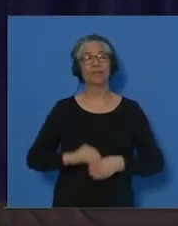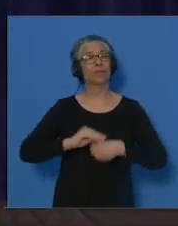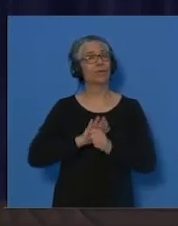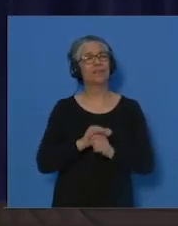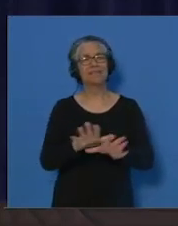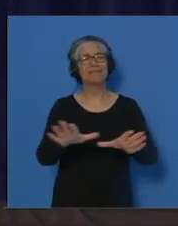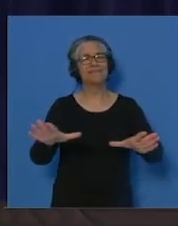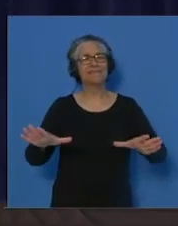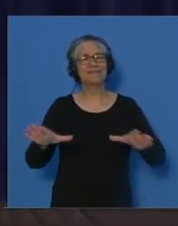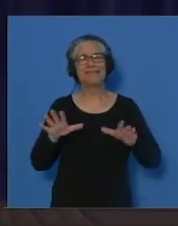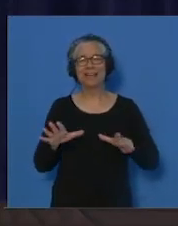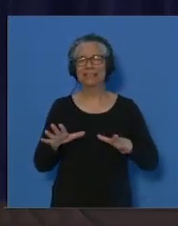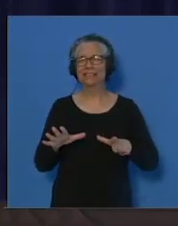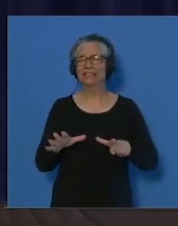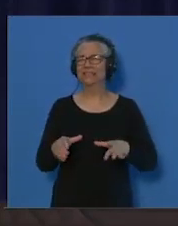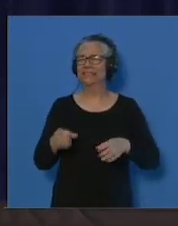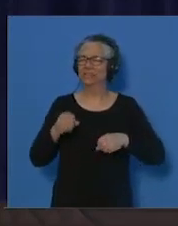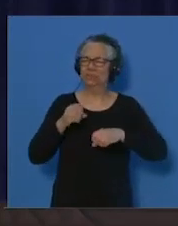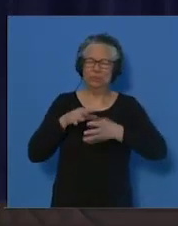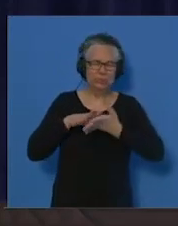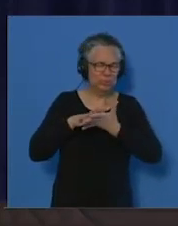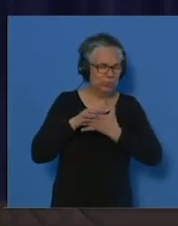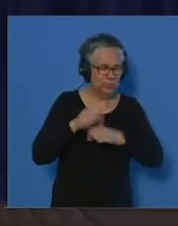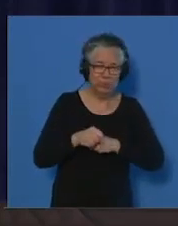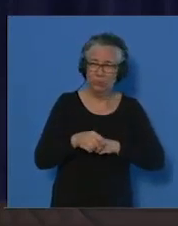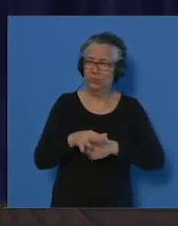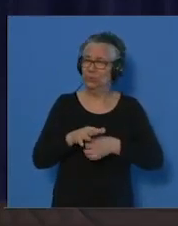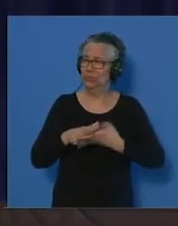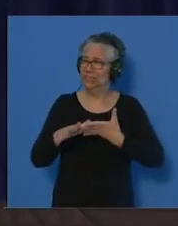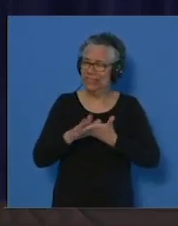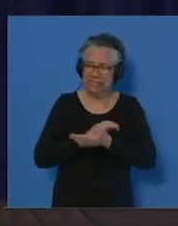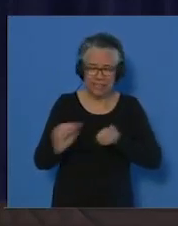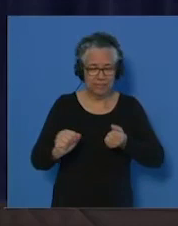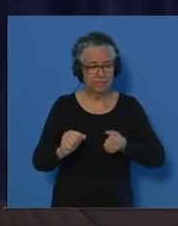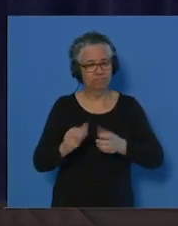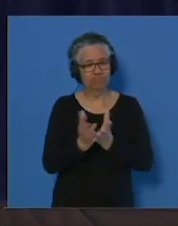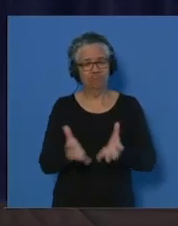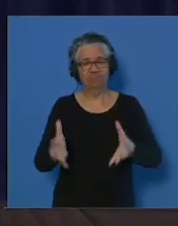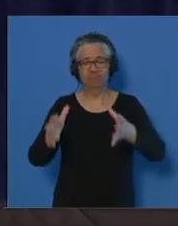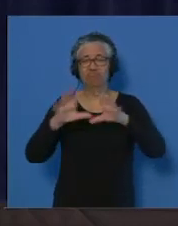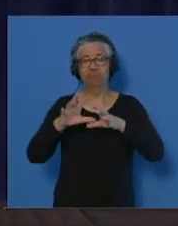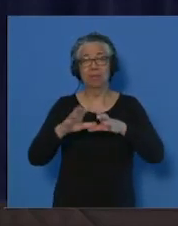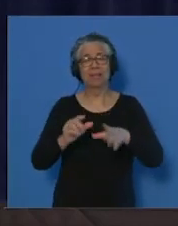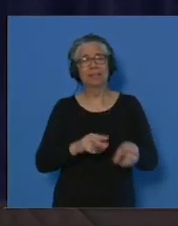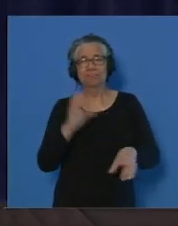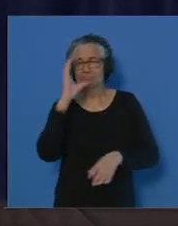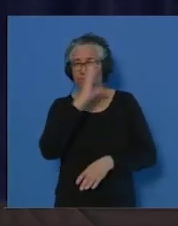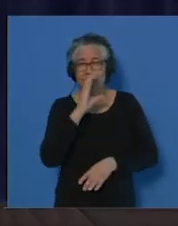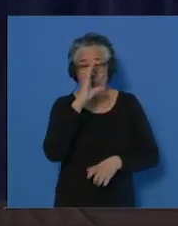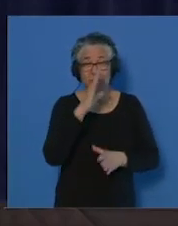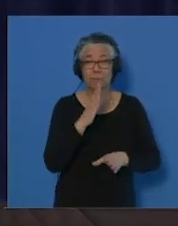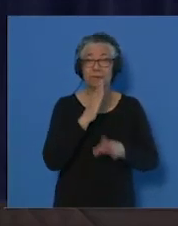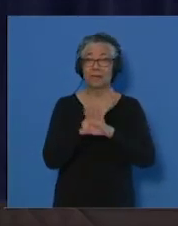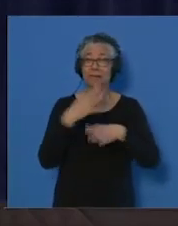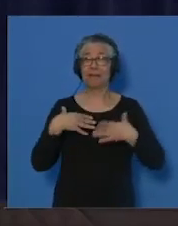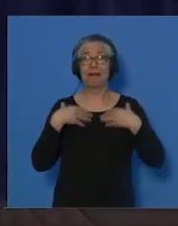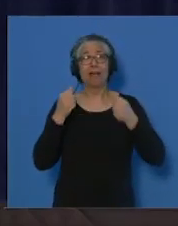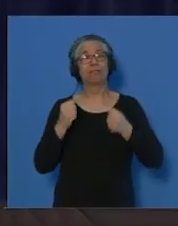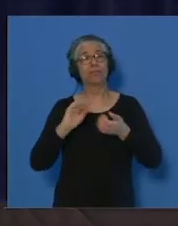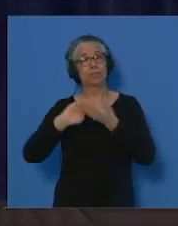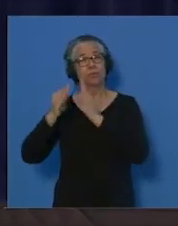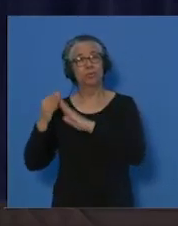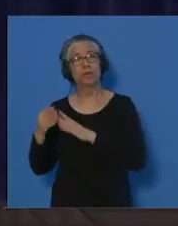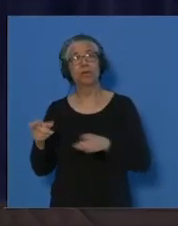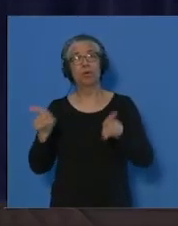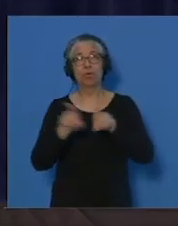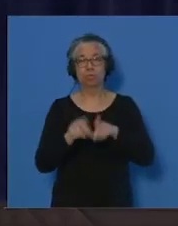COVID-19 has devastated the global economy, and as we've sought to protect the health and safety of our community, we have also been focused on